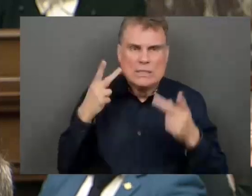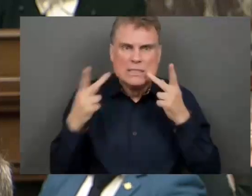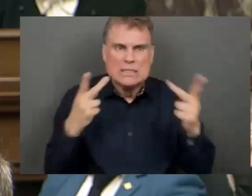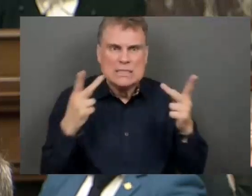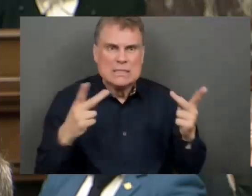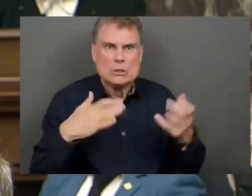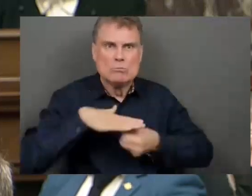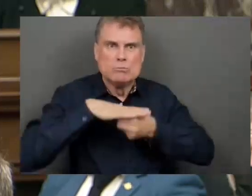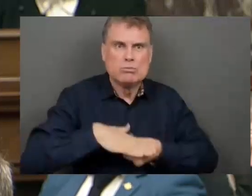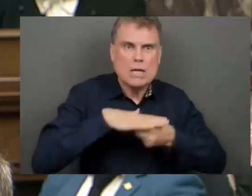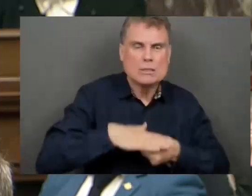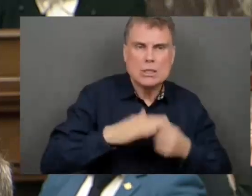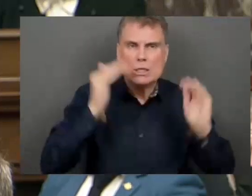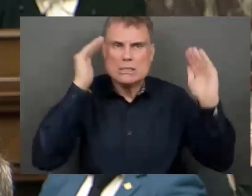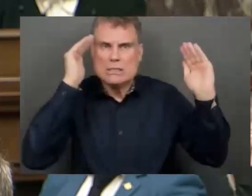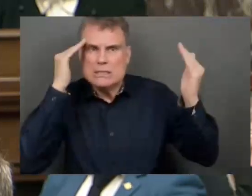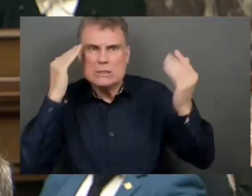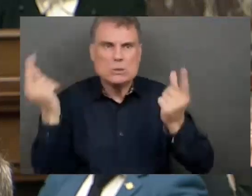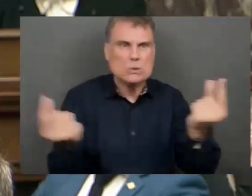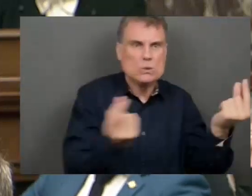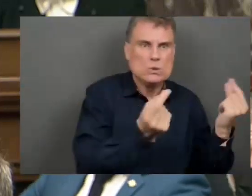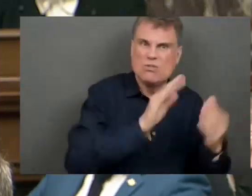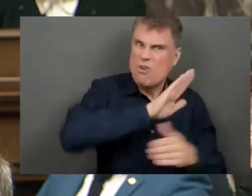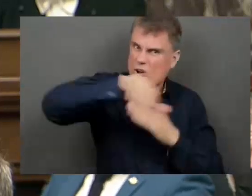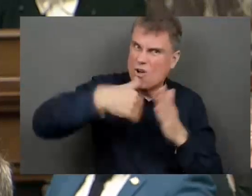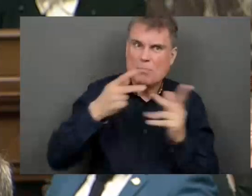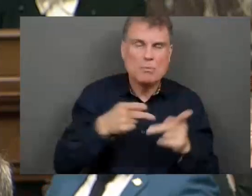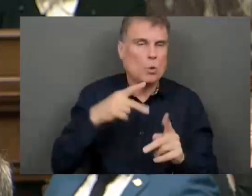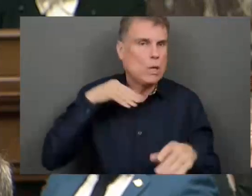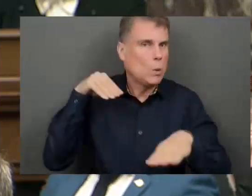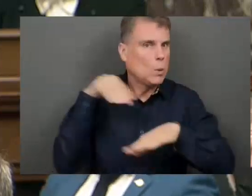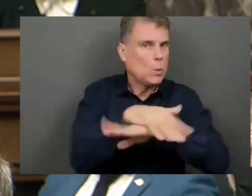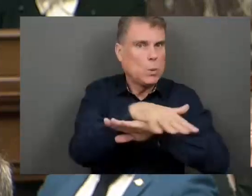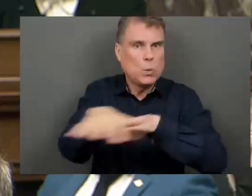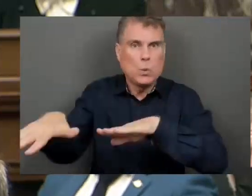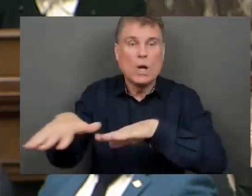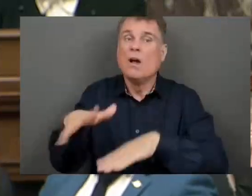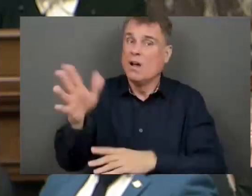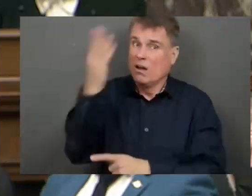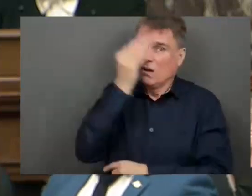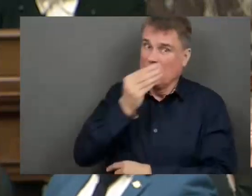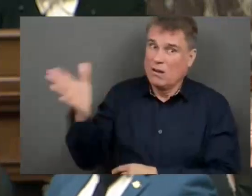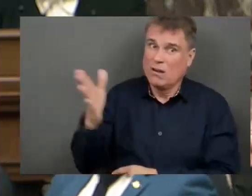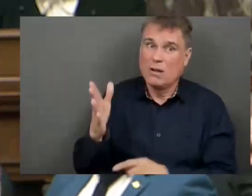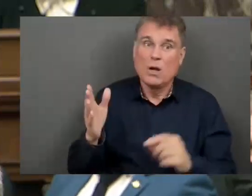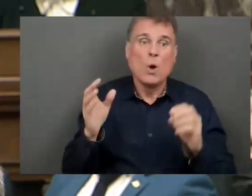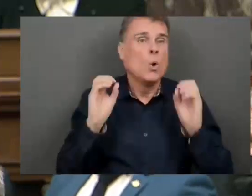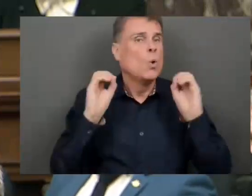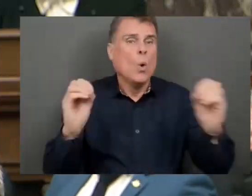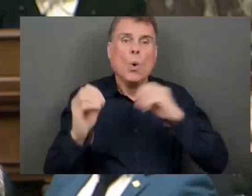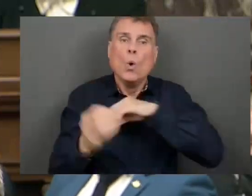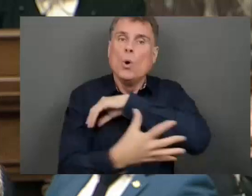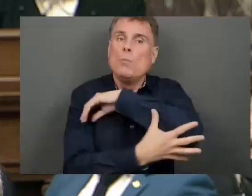though, is that there was no poverty reduction strategy until this government came into place.